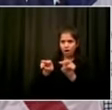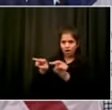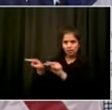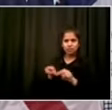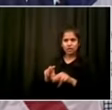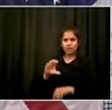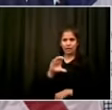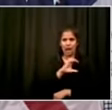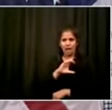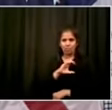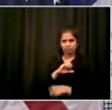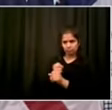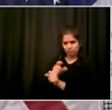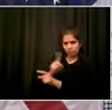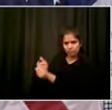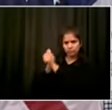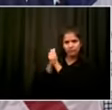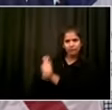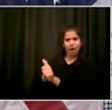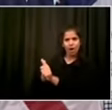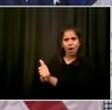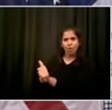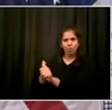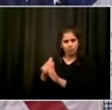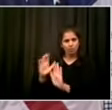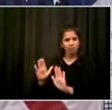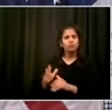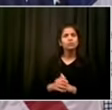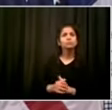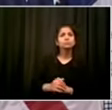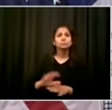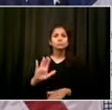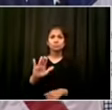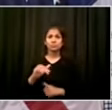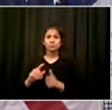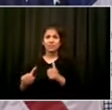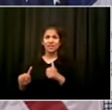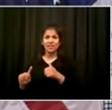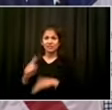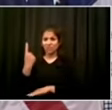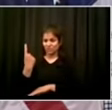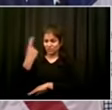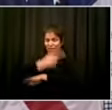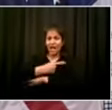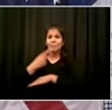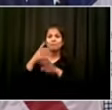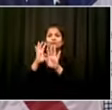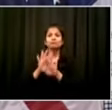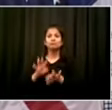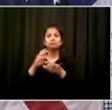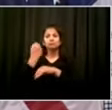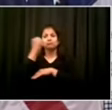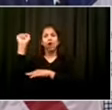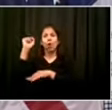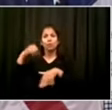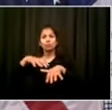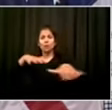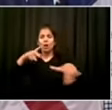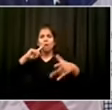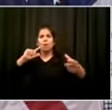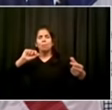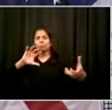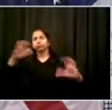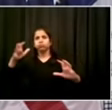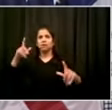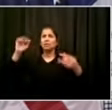on additional discipline, a discipline trial for officers involved in that very troubling incident in the Lower East Side a few